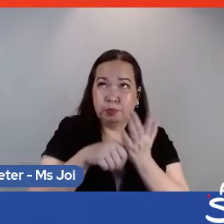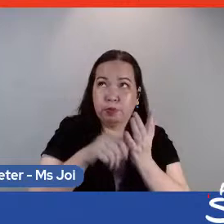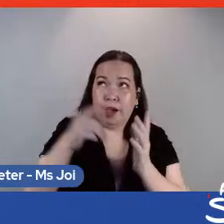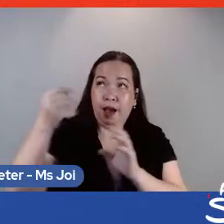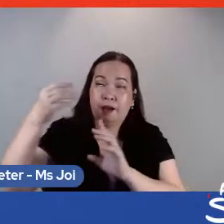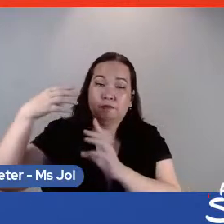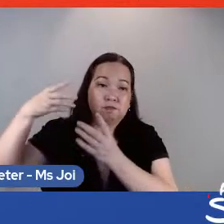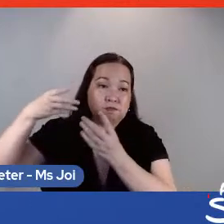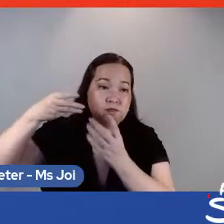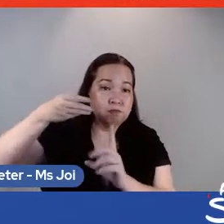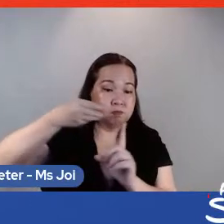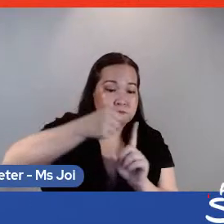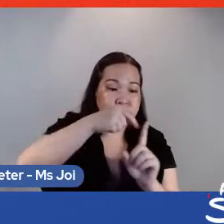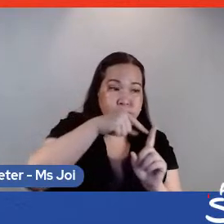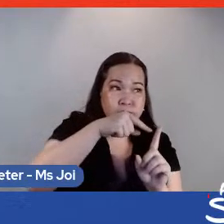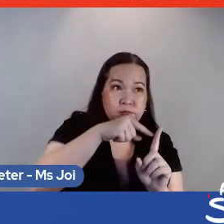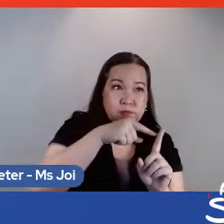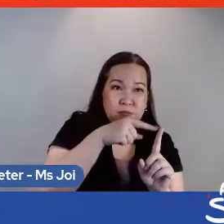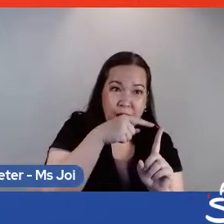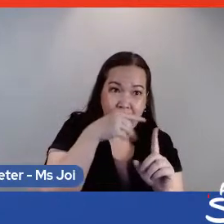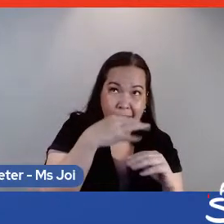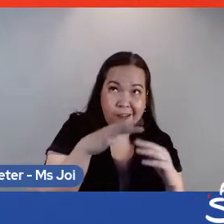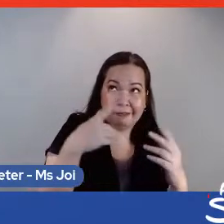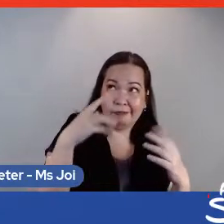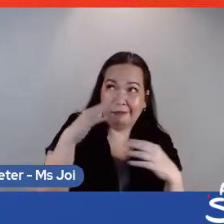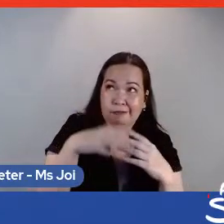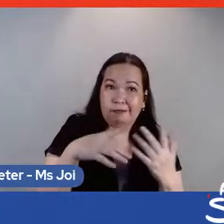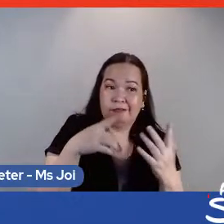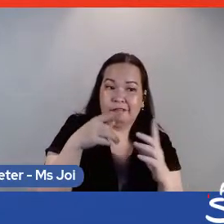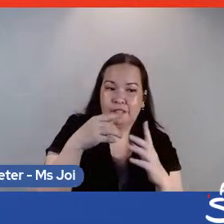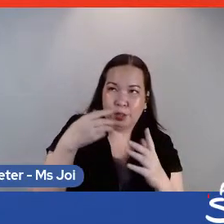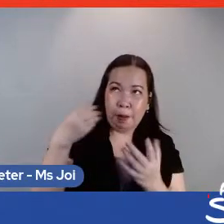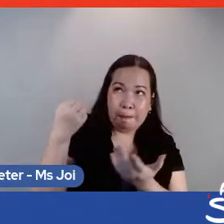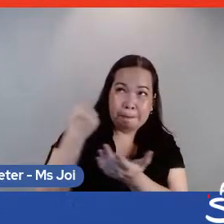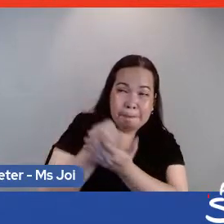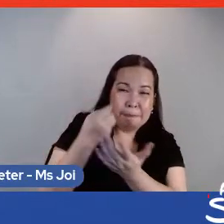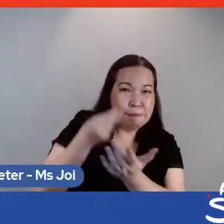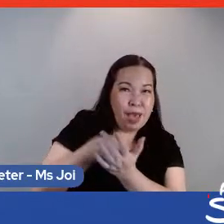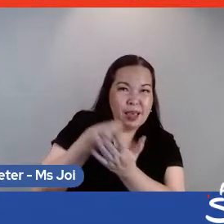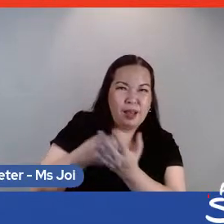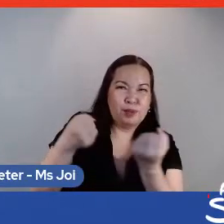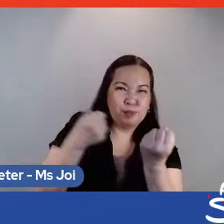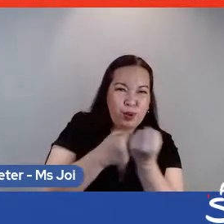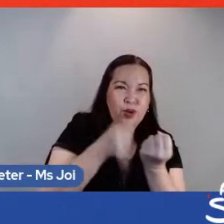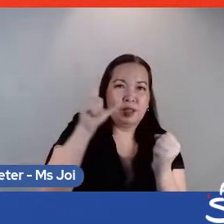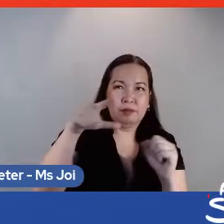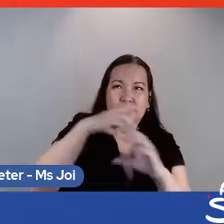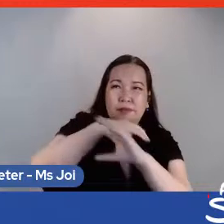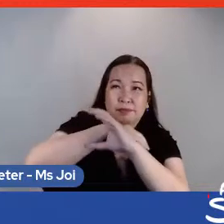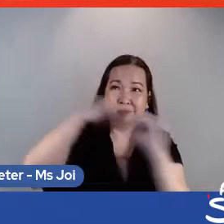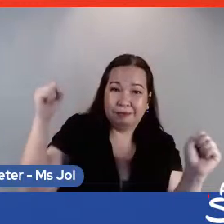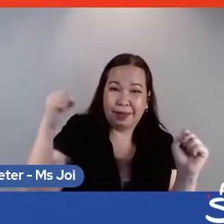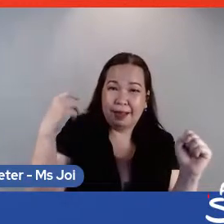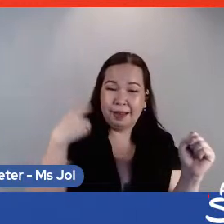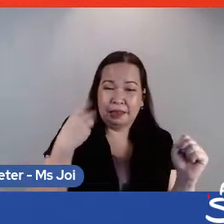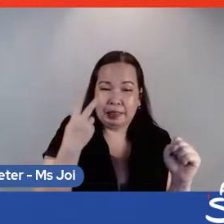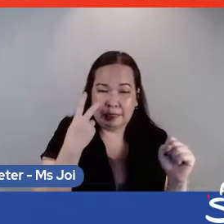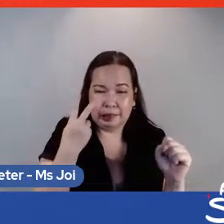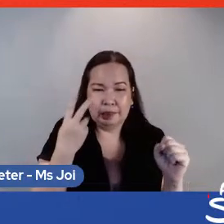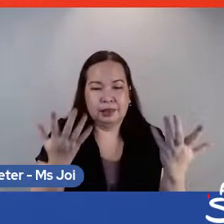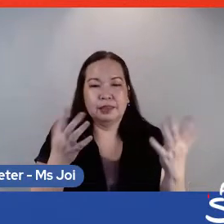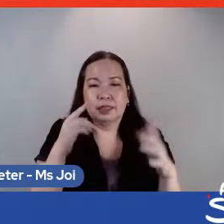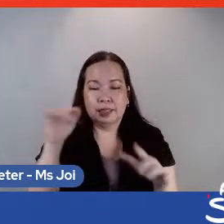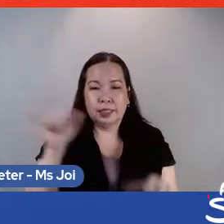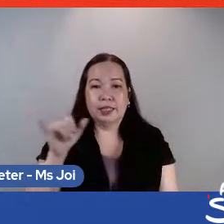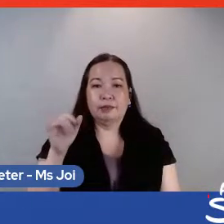be a quid pro quo arrangement when they enter public office. I'd also like to mention that PCIJ is part